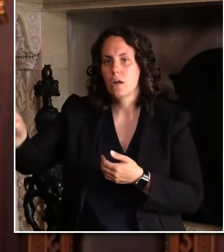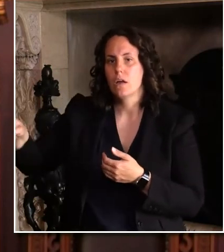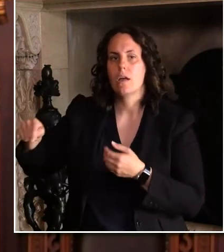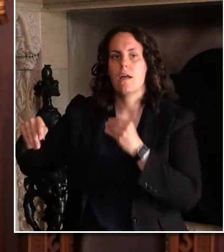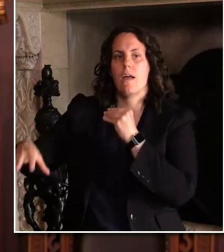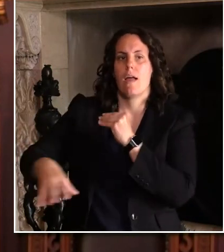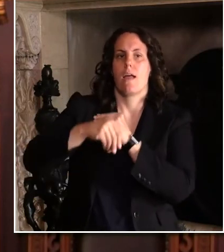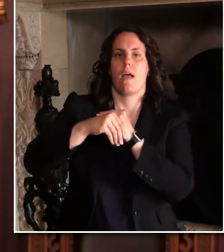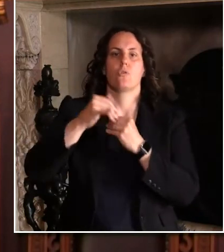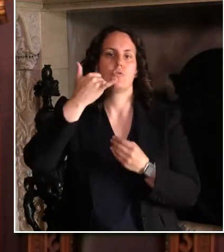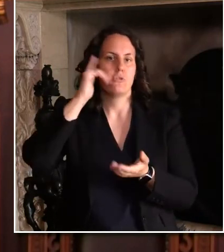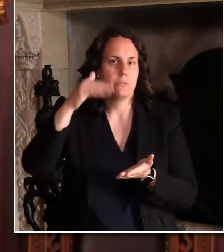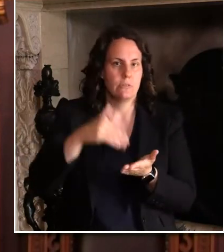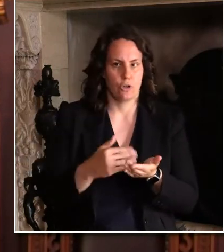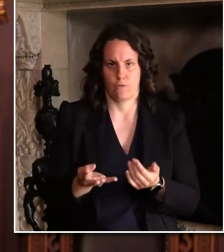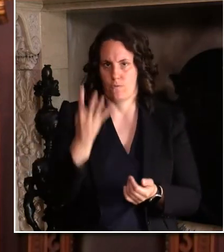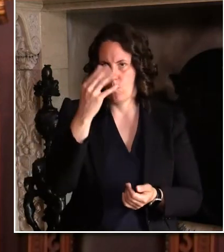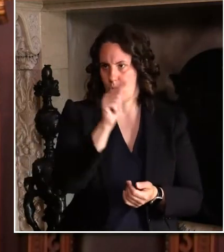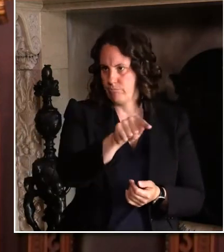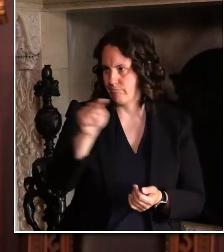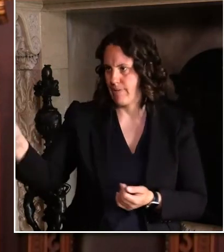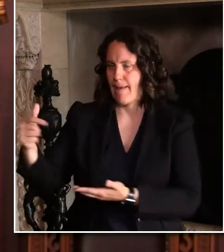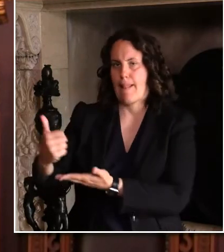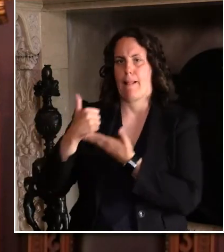40-person call center for PUA